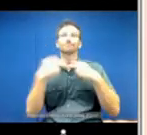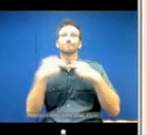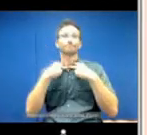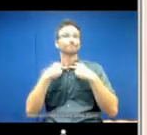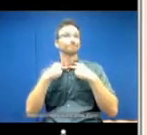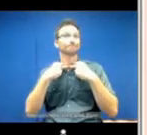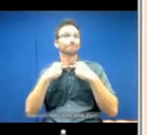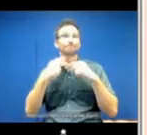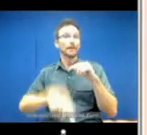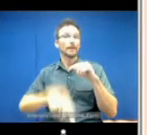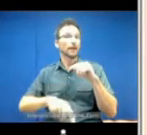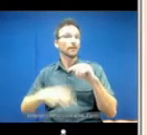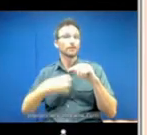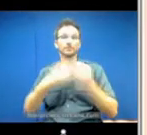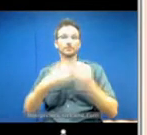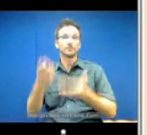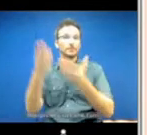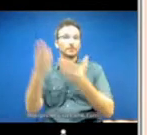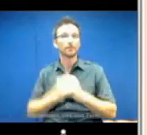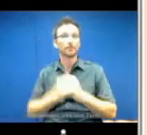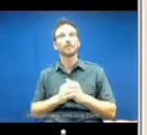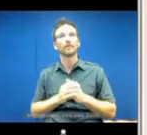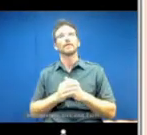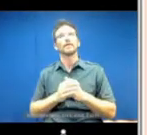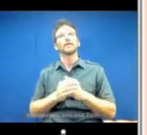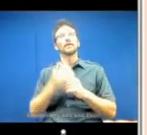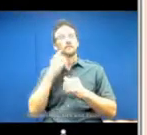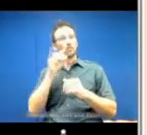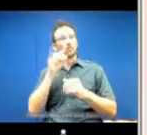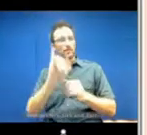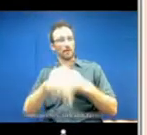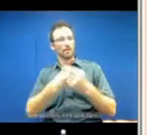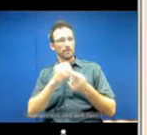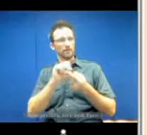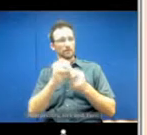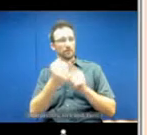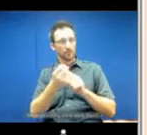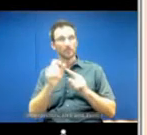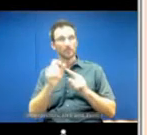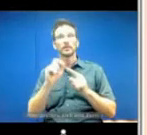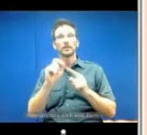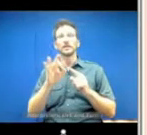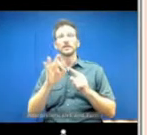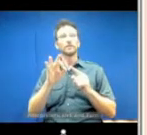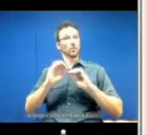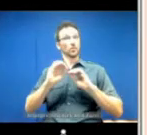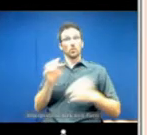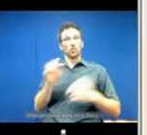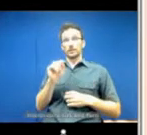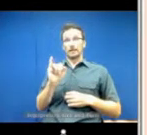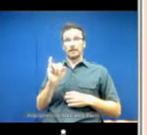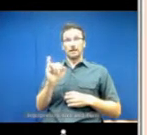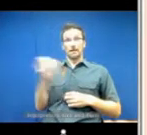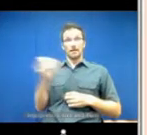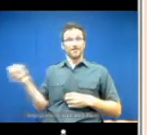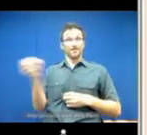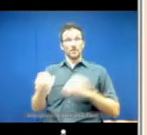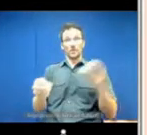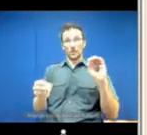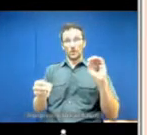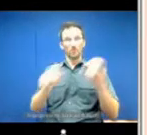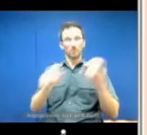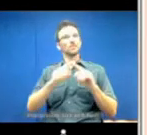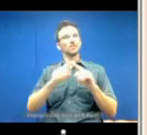it may be in this instance that if you don't have a table interpreter present but you have a video, that you can try to